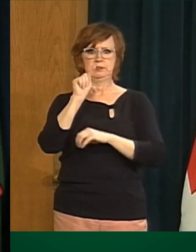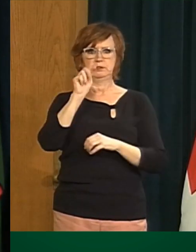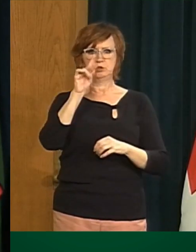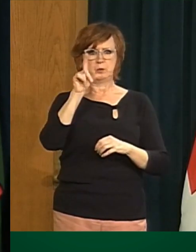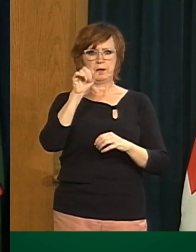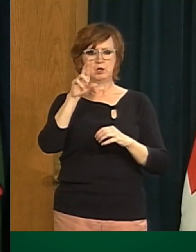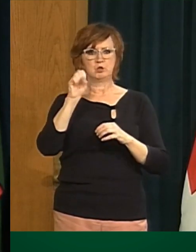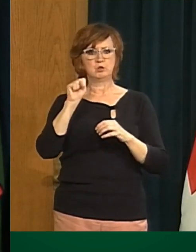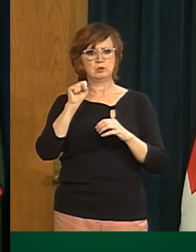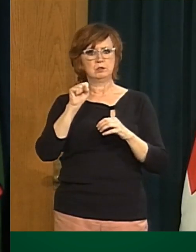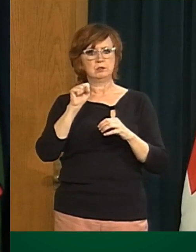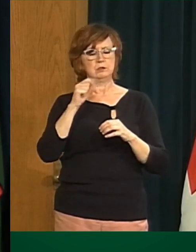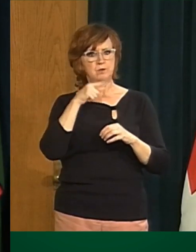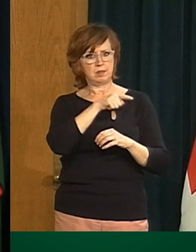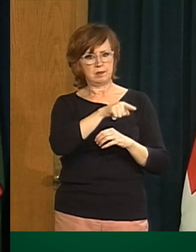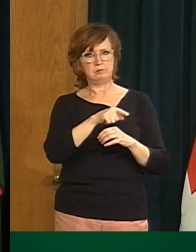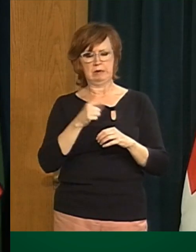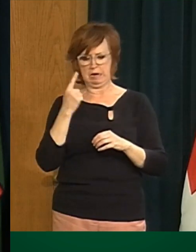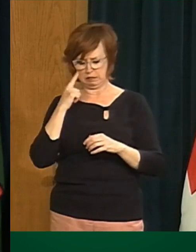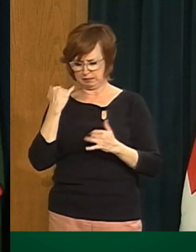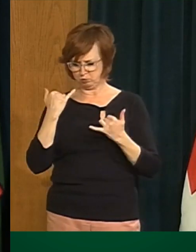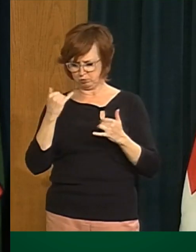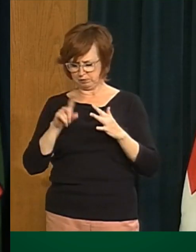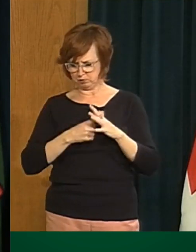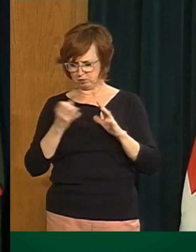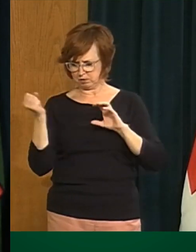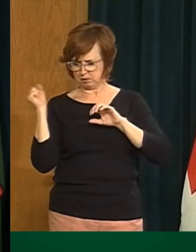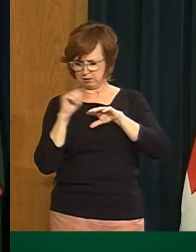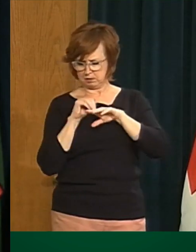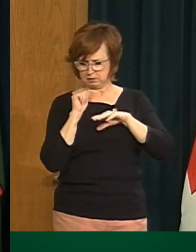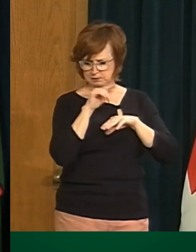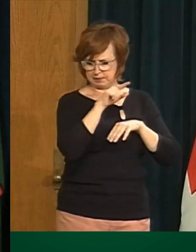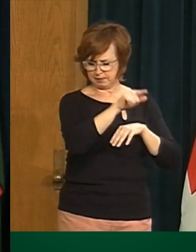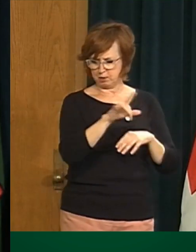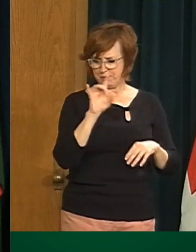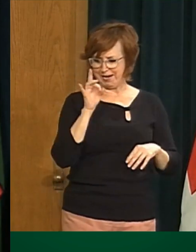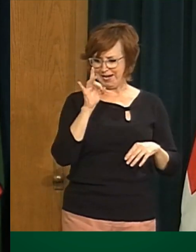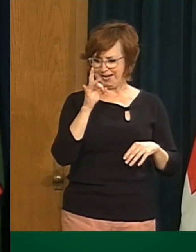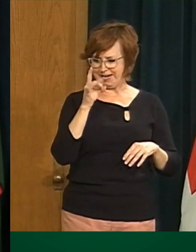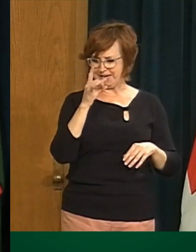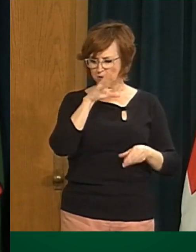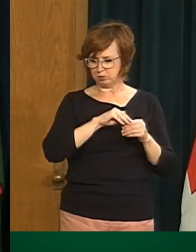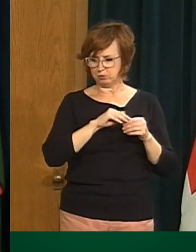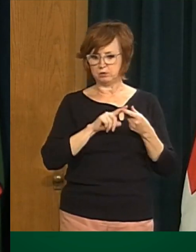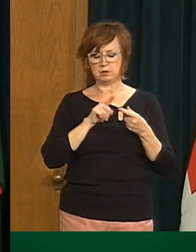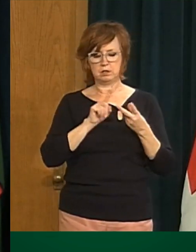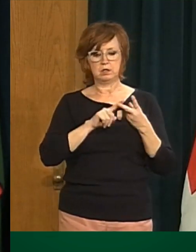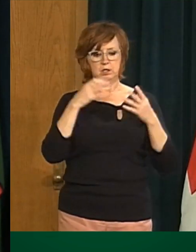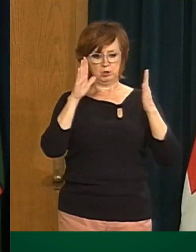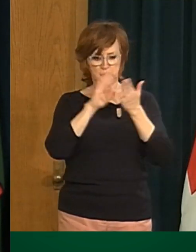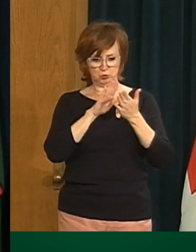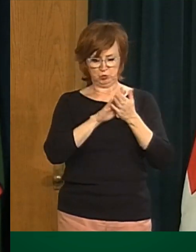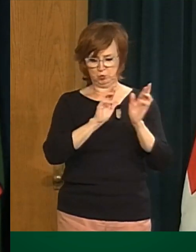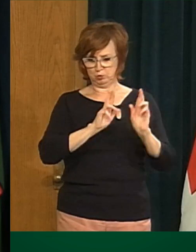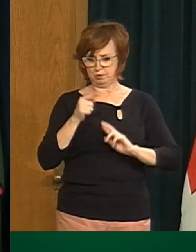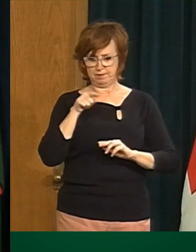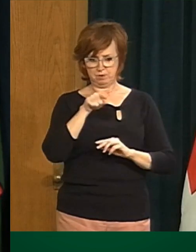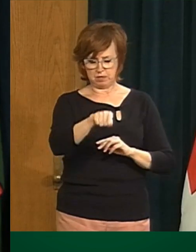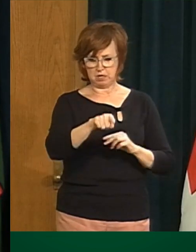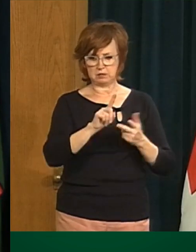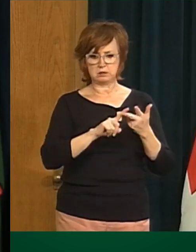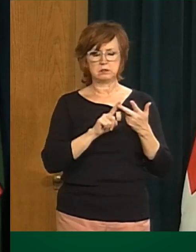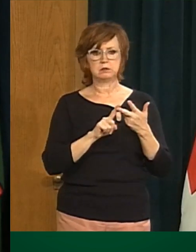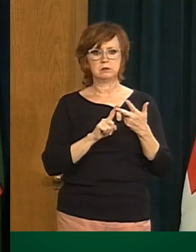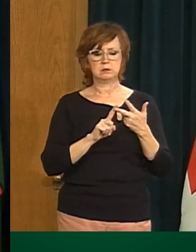8 self-isolation units will be arriving today. We've already outfitted the school for any surge capacity that we may need, as well as